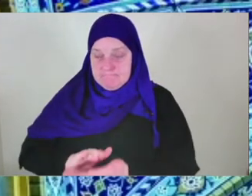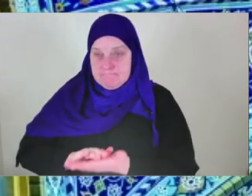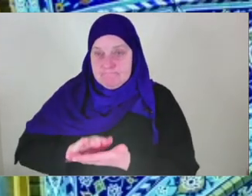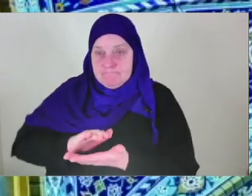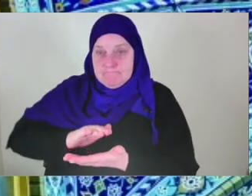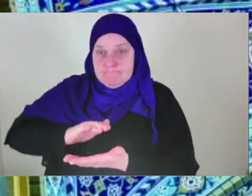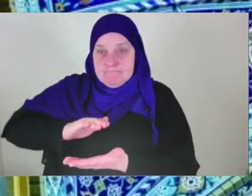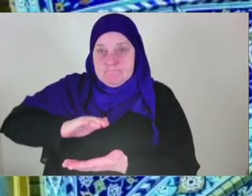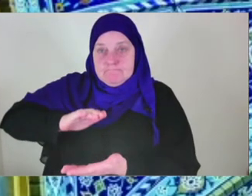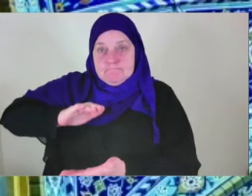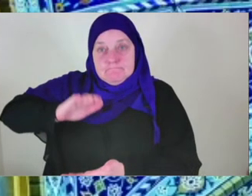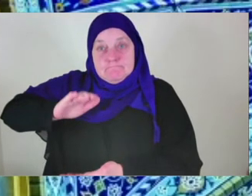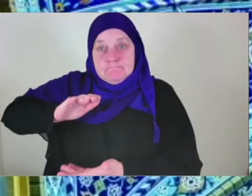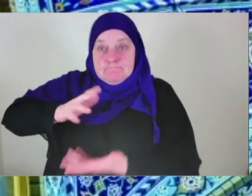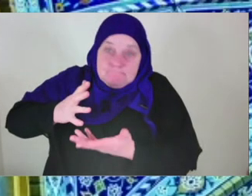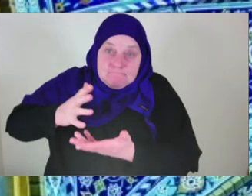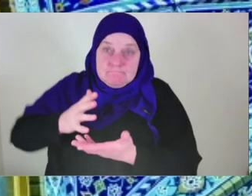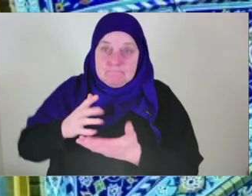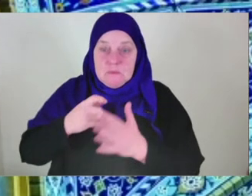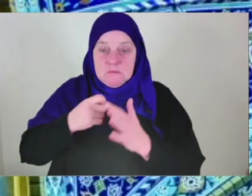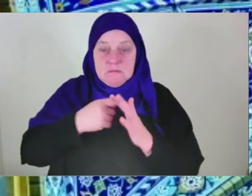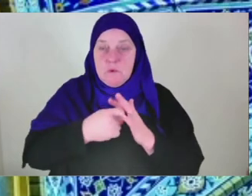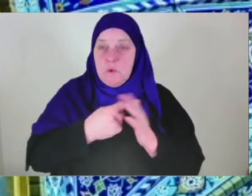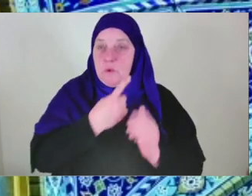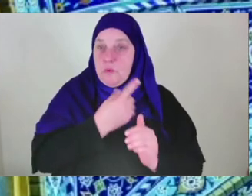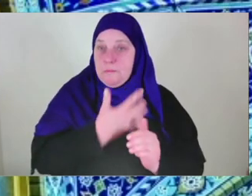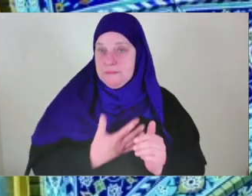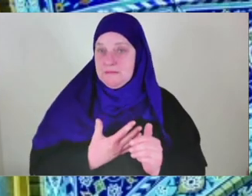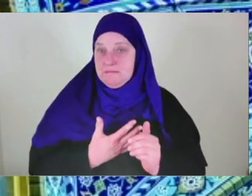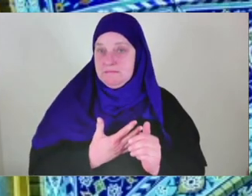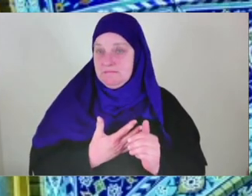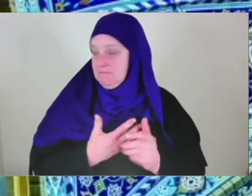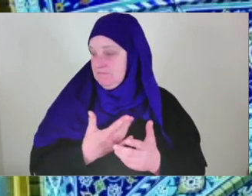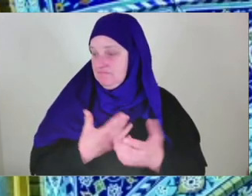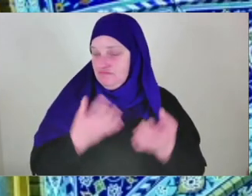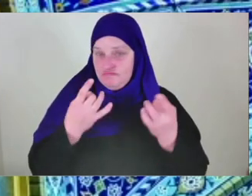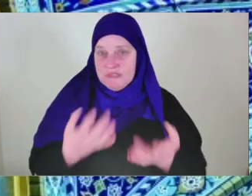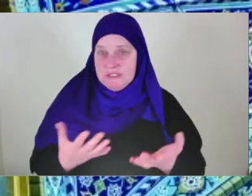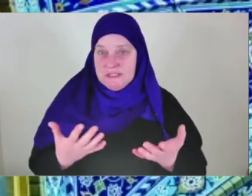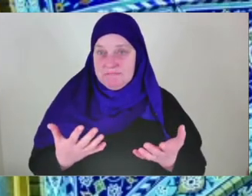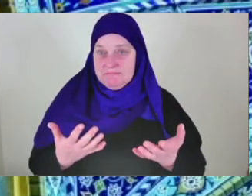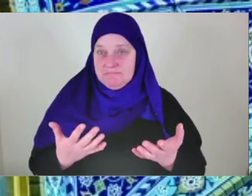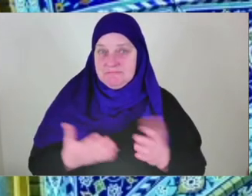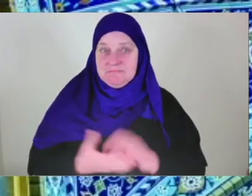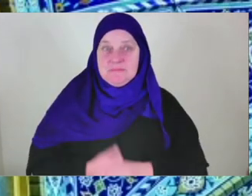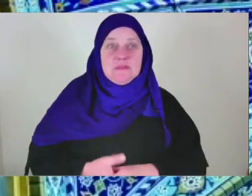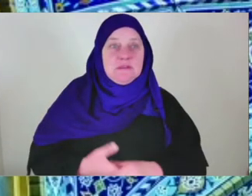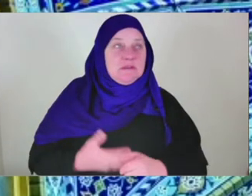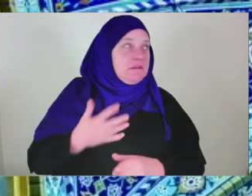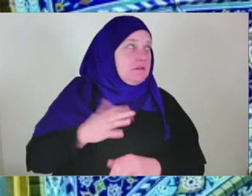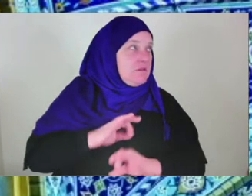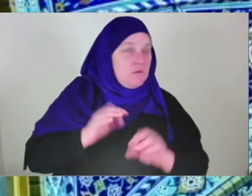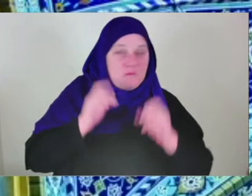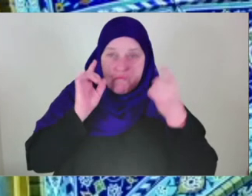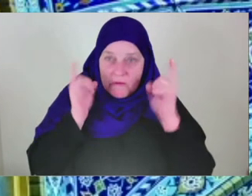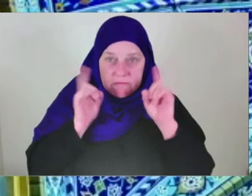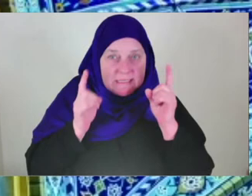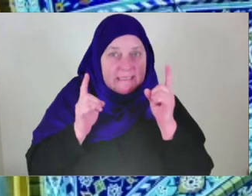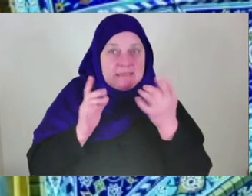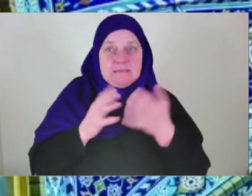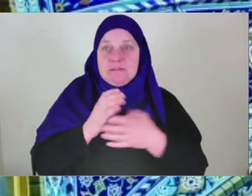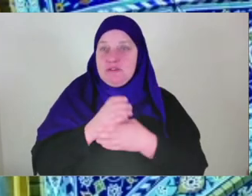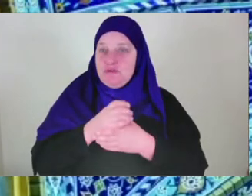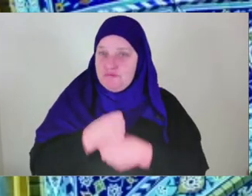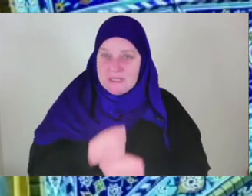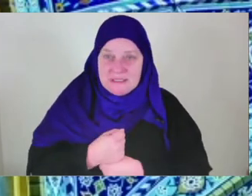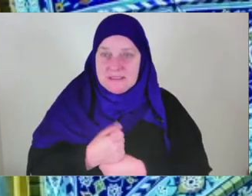of calculation. And I know individuals, I usually recommend it to people, and this is a recommended way. No need to worry about calculation at the end of the day.